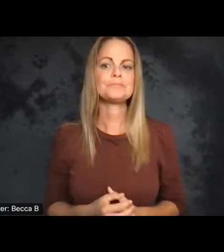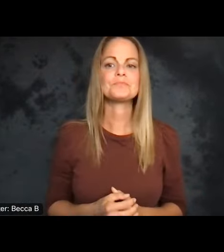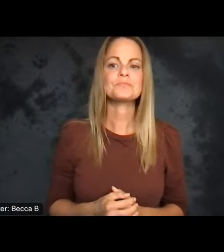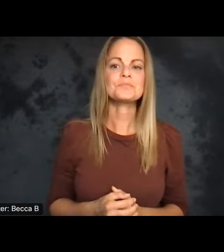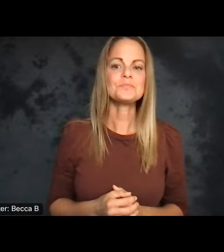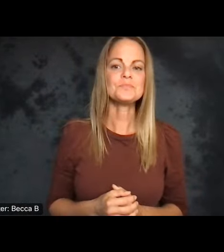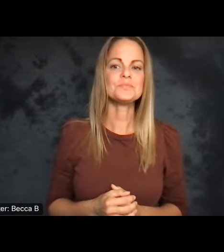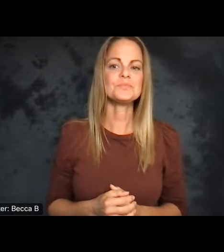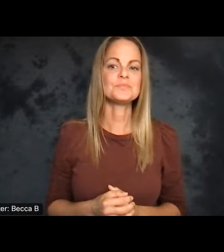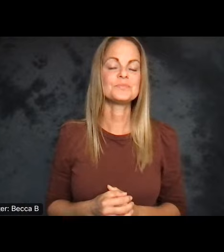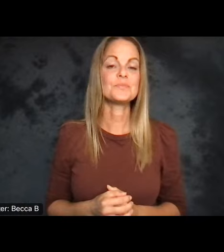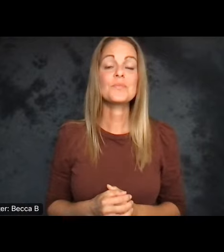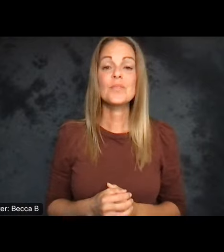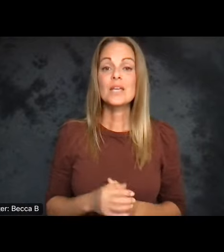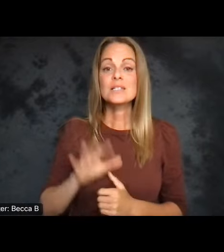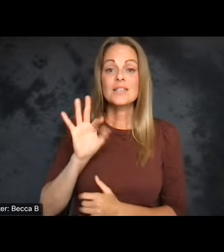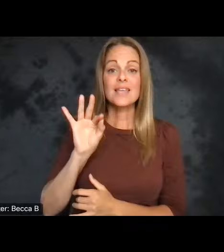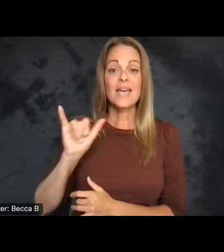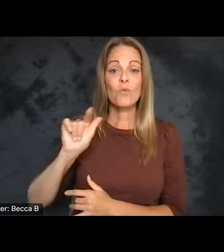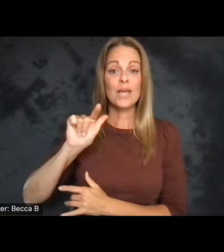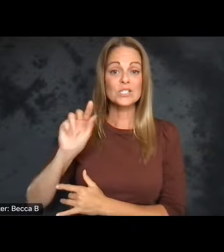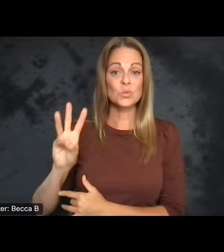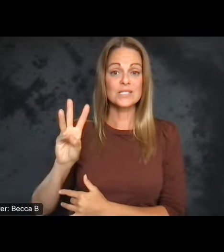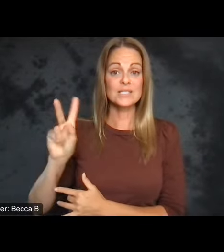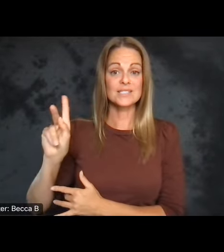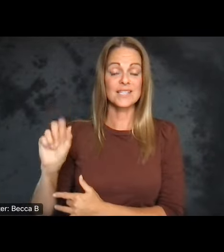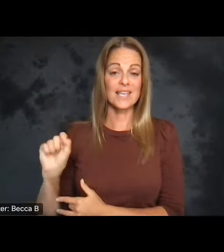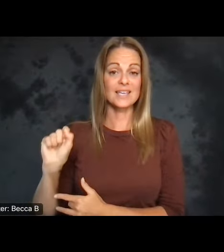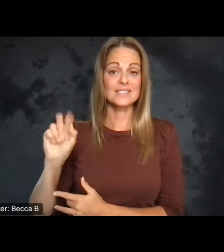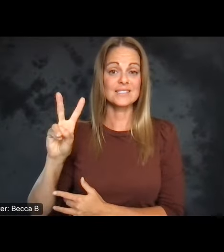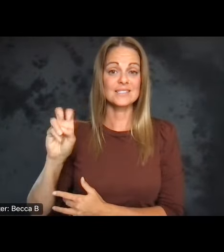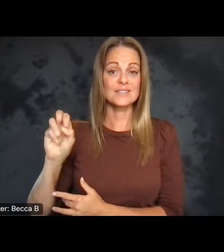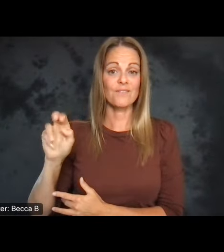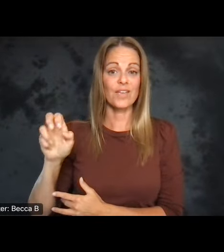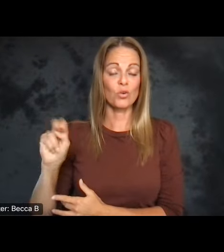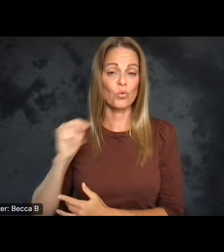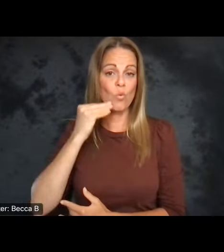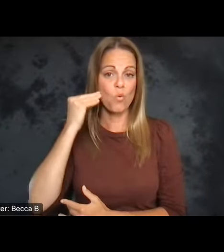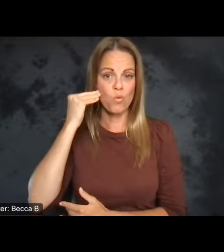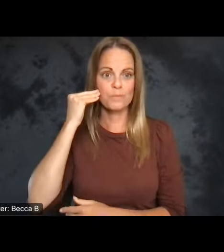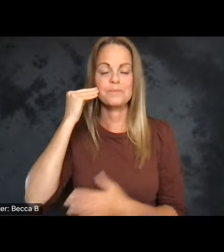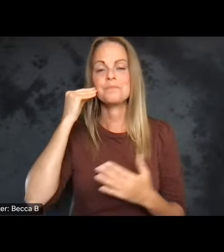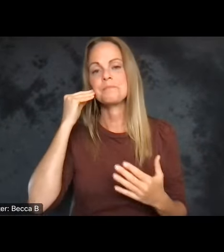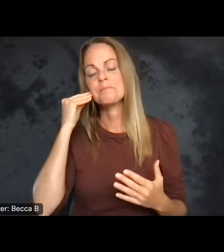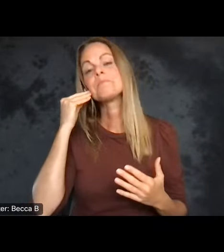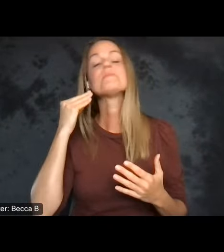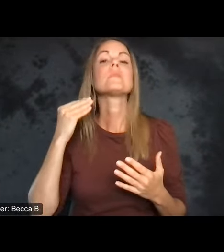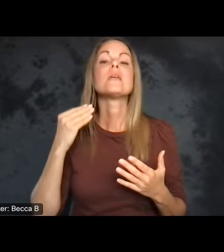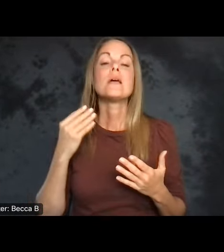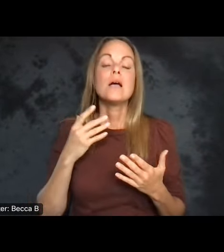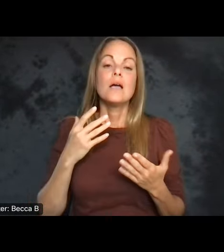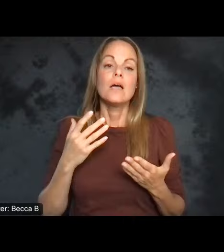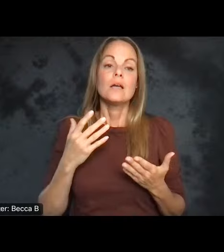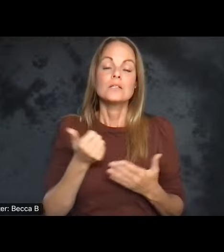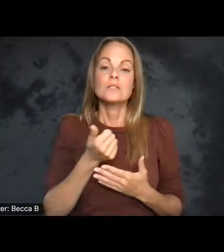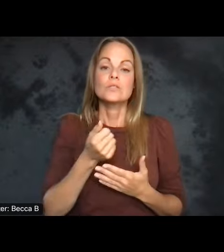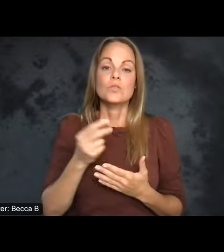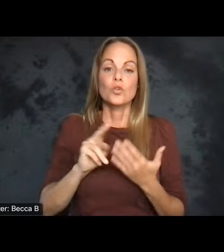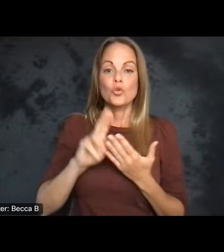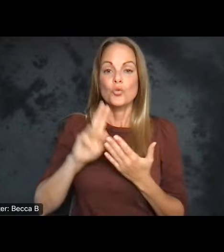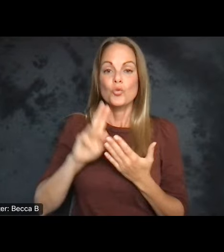at FY26 for the Kansas Veterans Home, I just want to talk about, there's a couple of projects in there that are